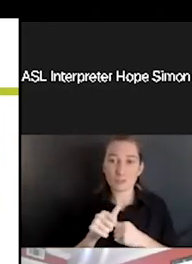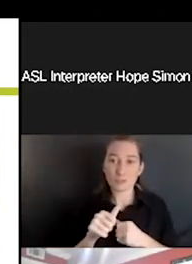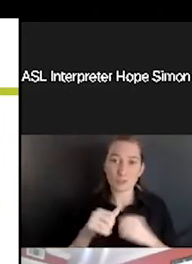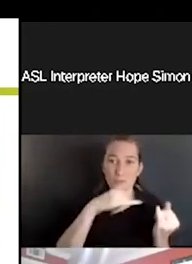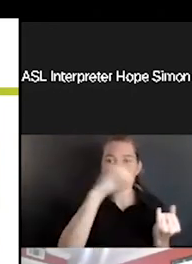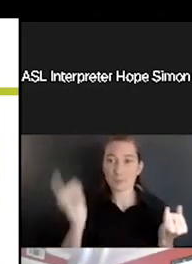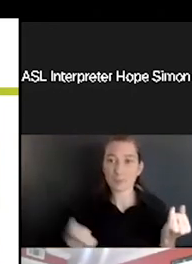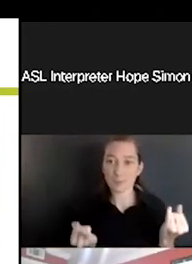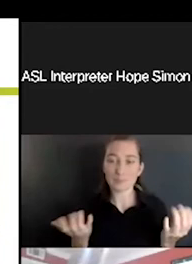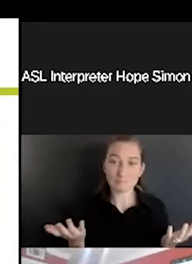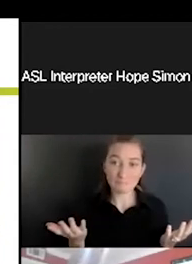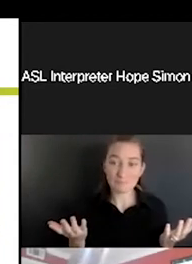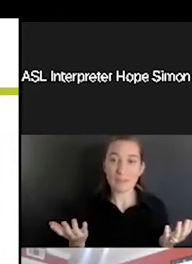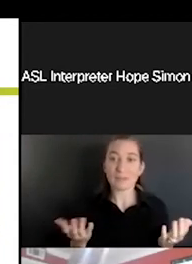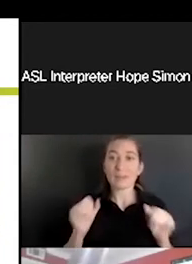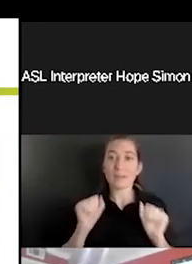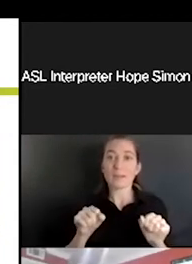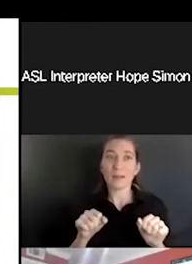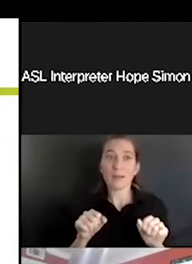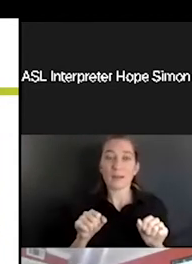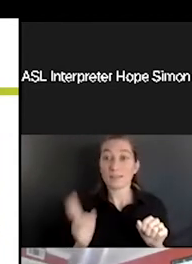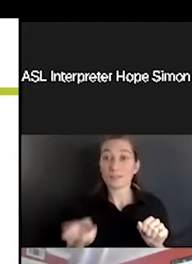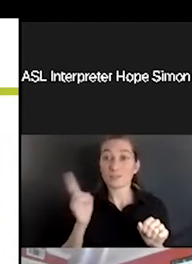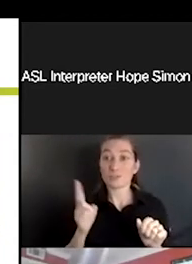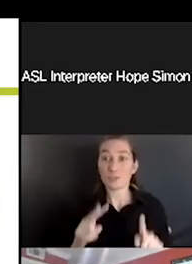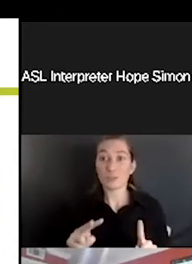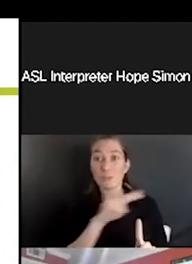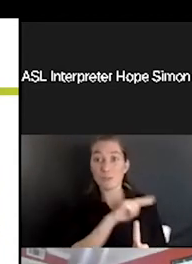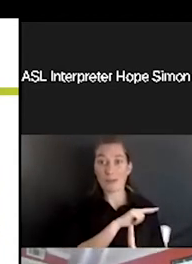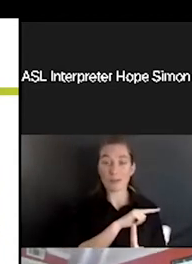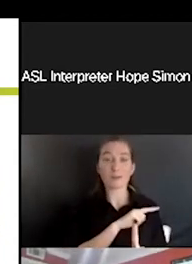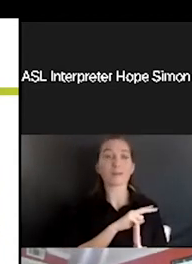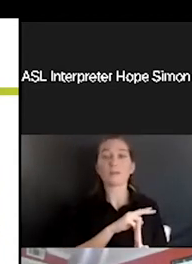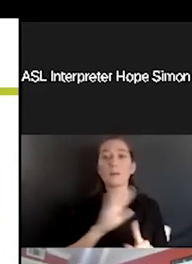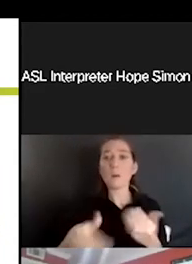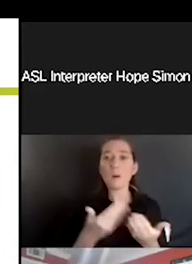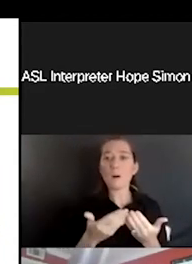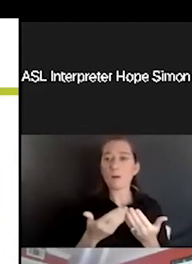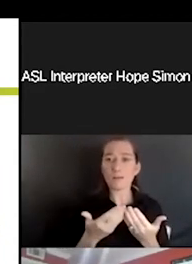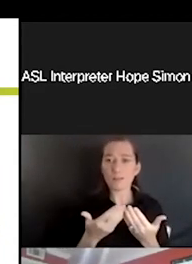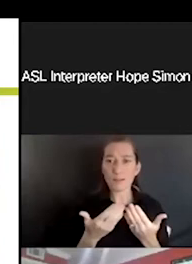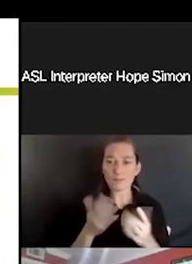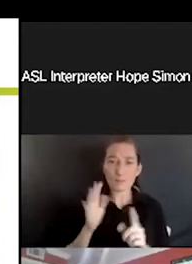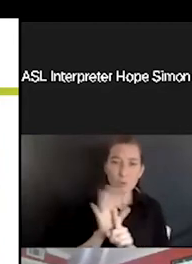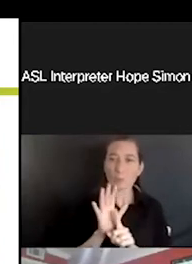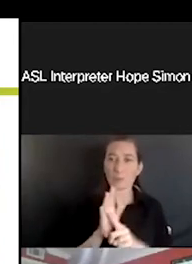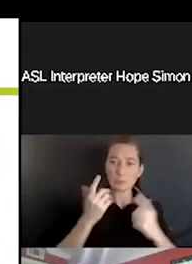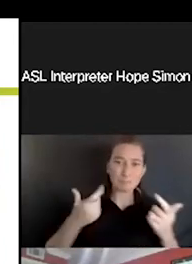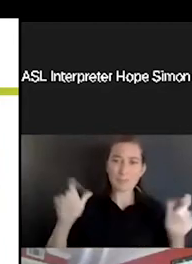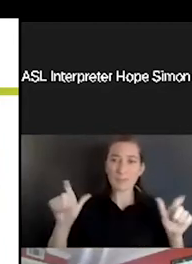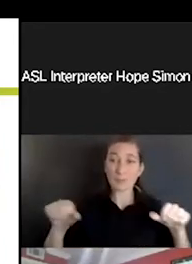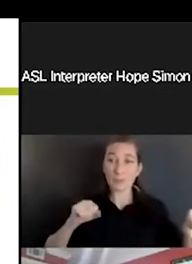You can go through history and just observe all the biggest earthquakes that have happened around the world usually